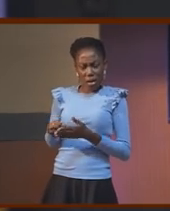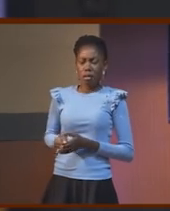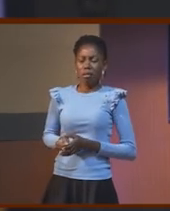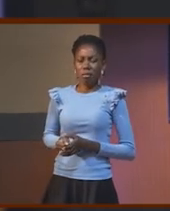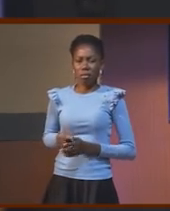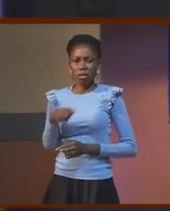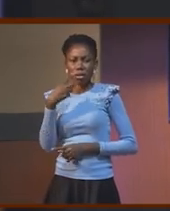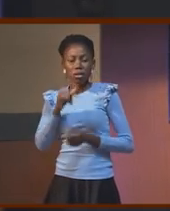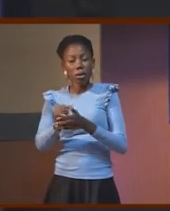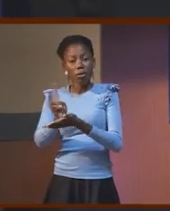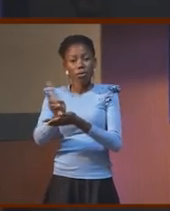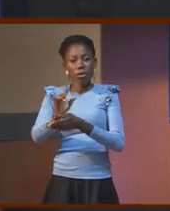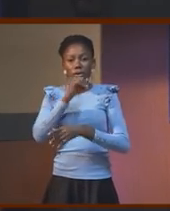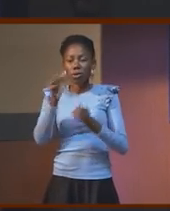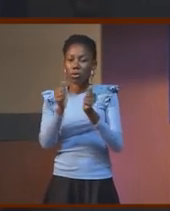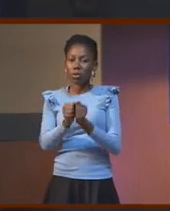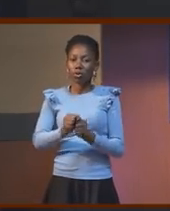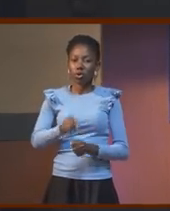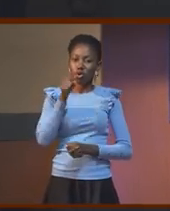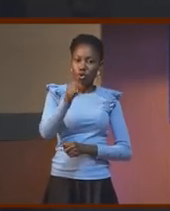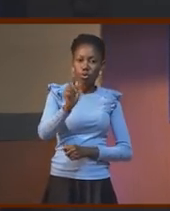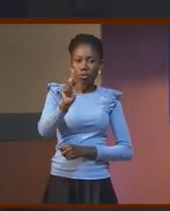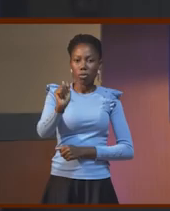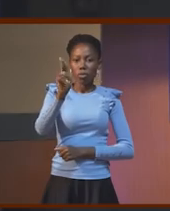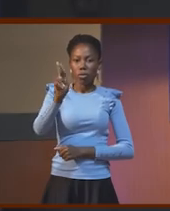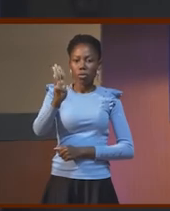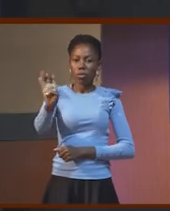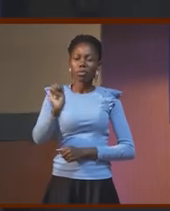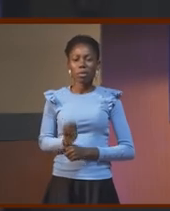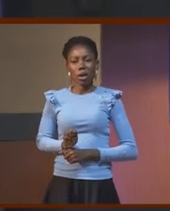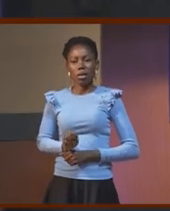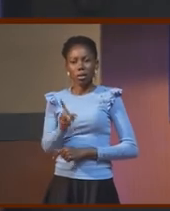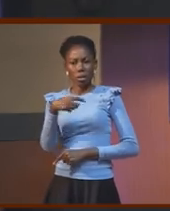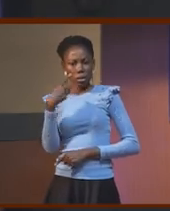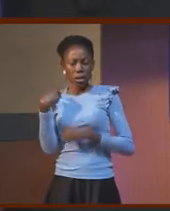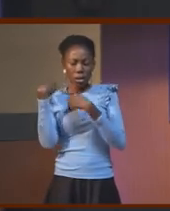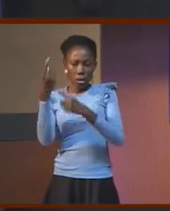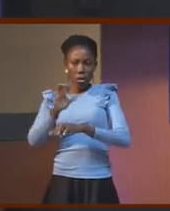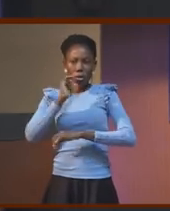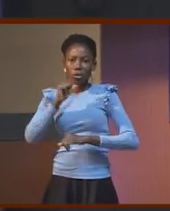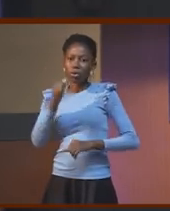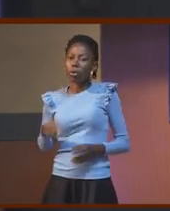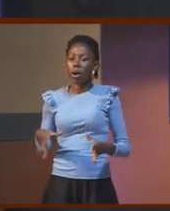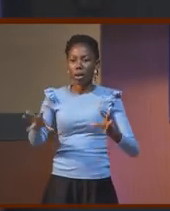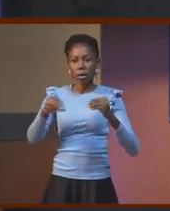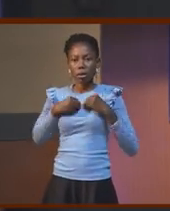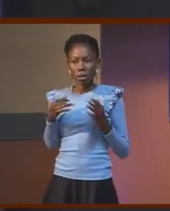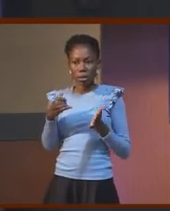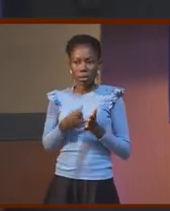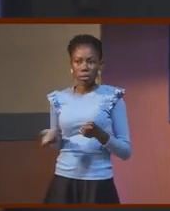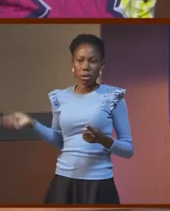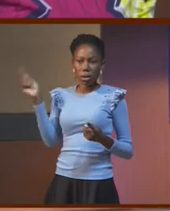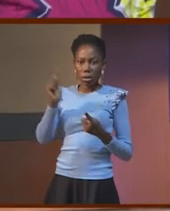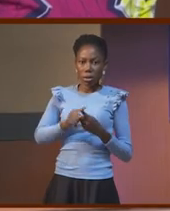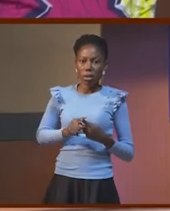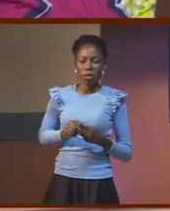YouTube, so they rejected it. DSTV rejected it, and since then, we could not get anything from